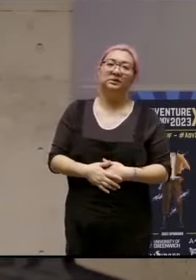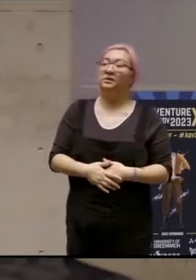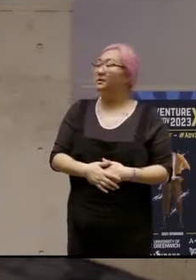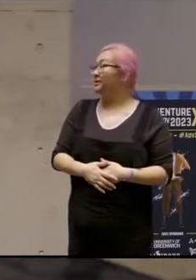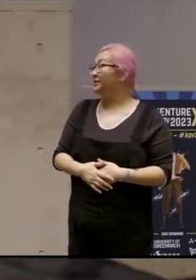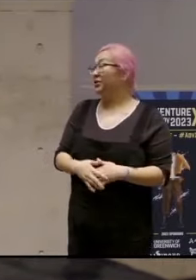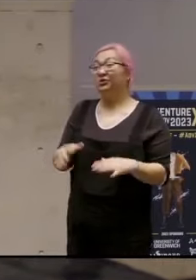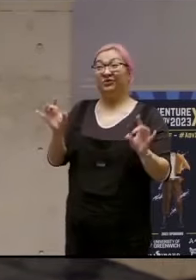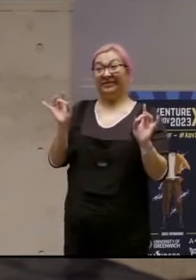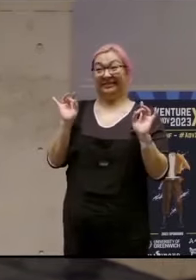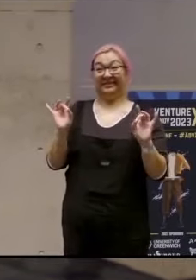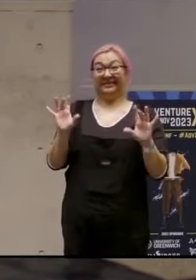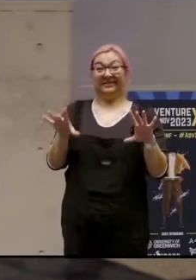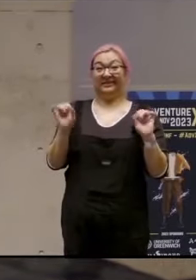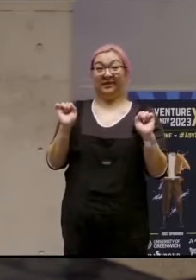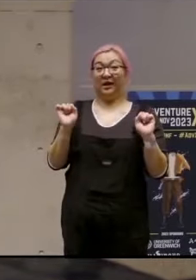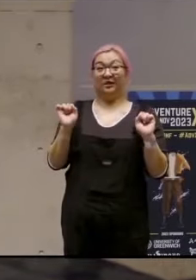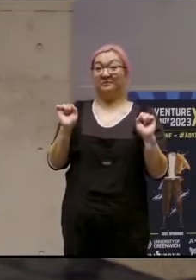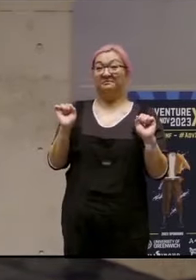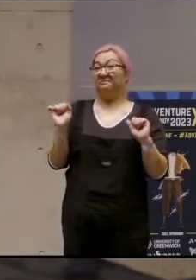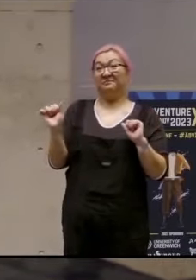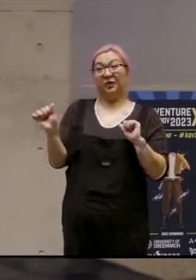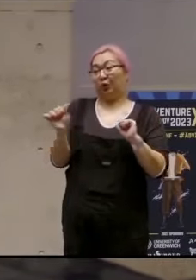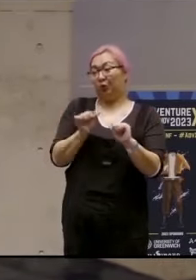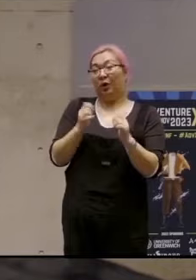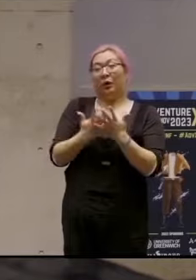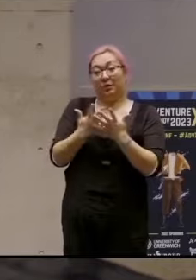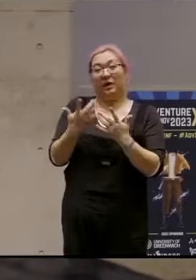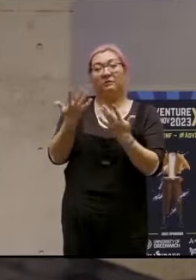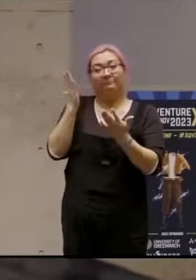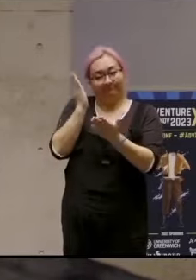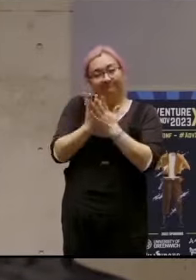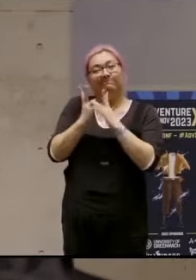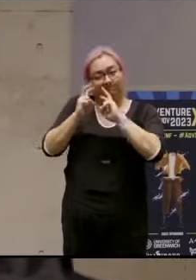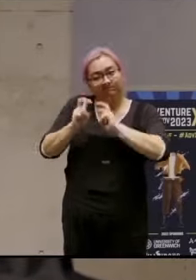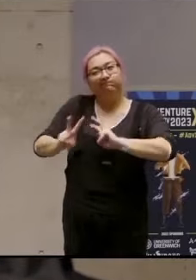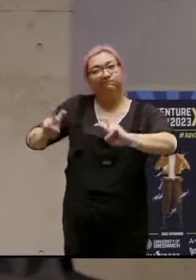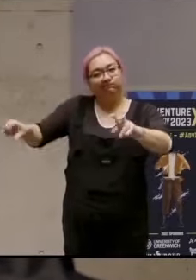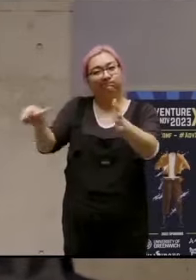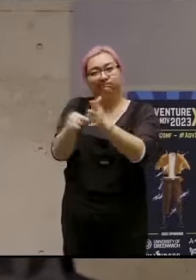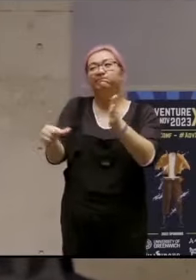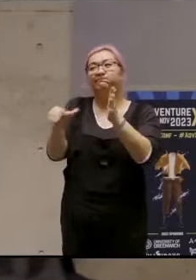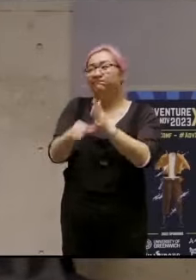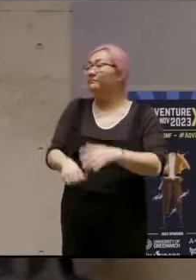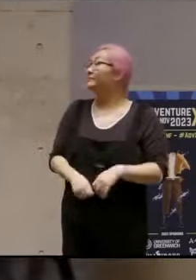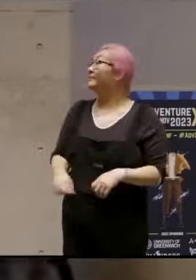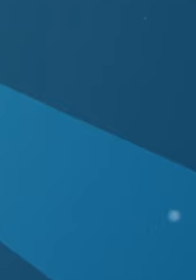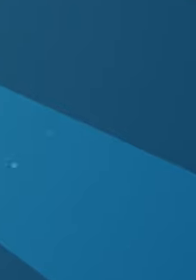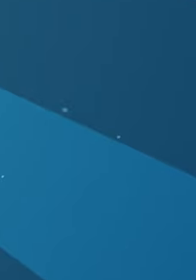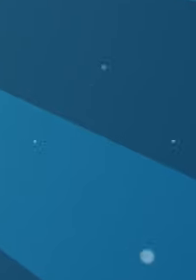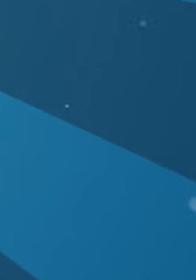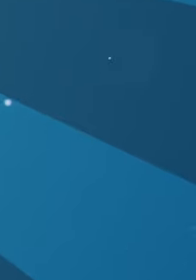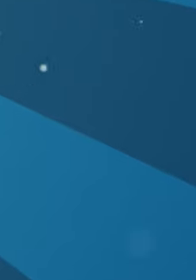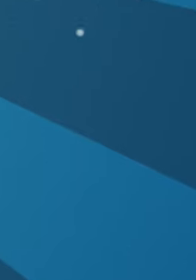there. Thank you very much, Chan and Güven. Thank you.